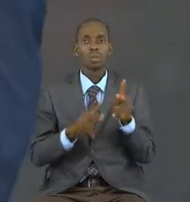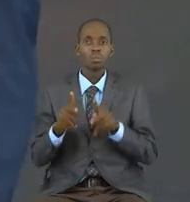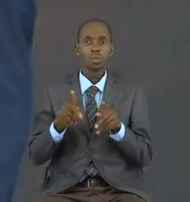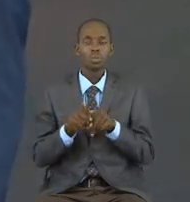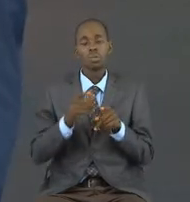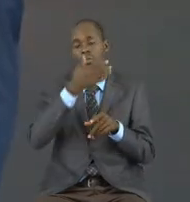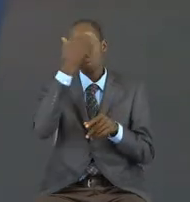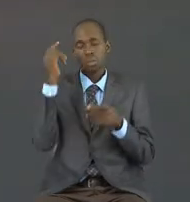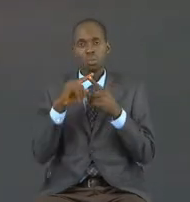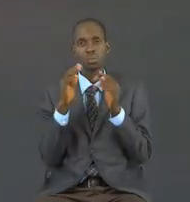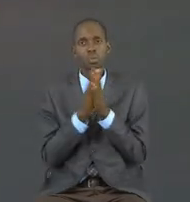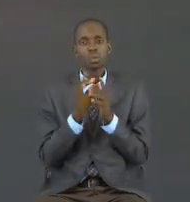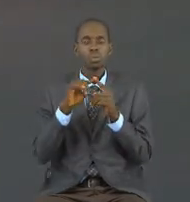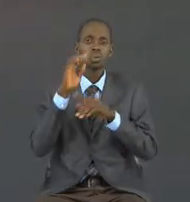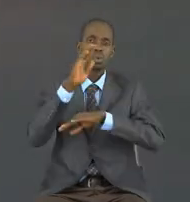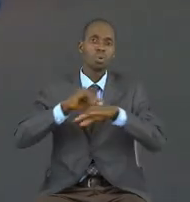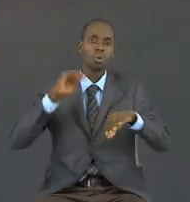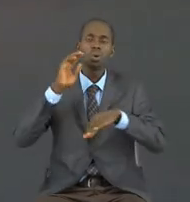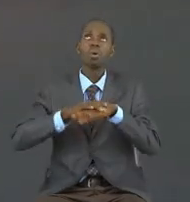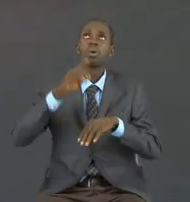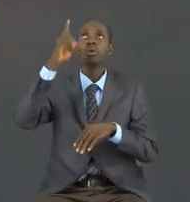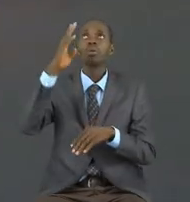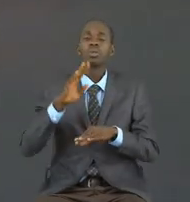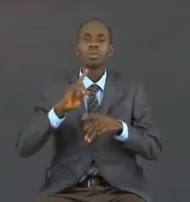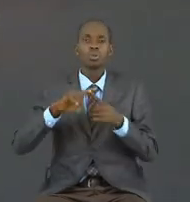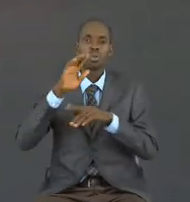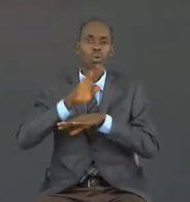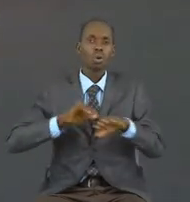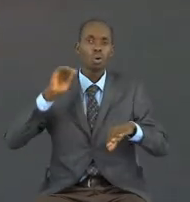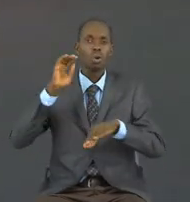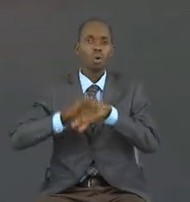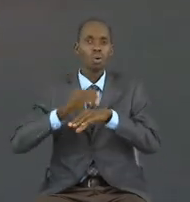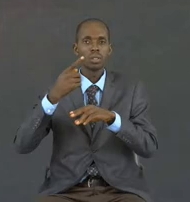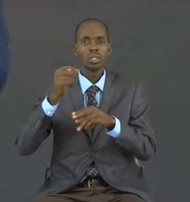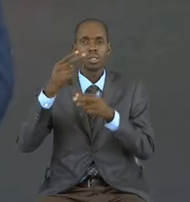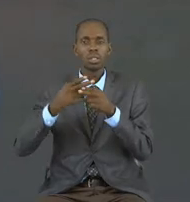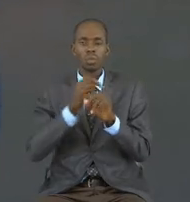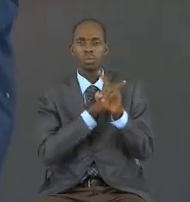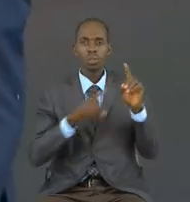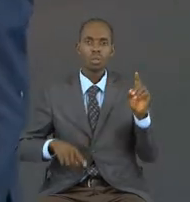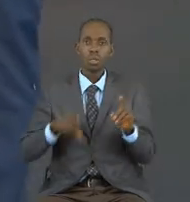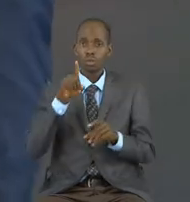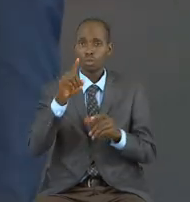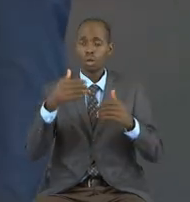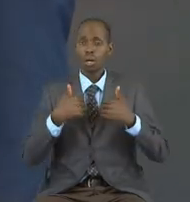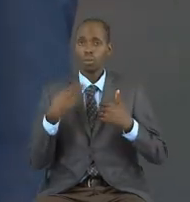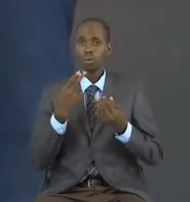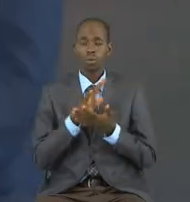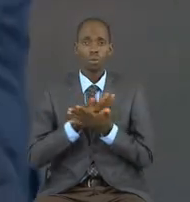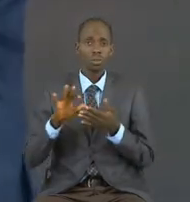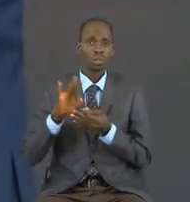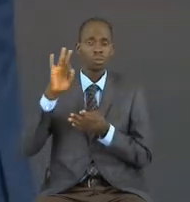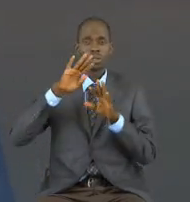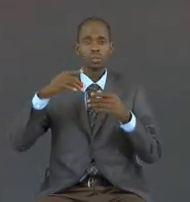God, to call upon the name of the Lord, and to have the Holy Ghost get us out of that